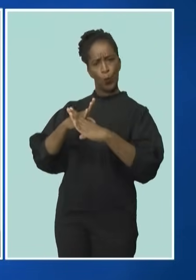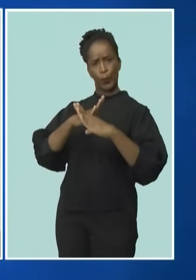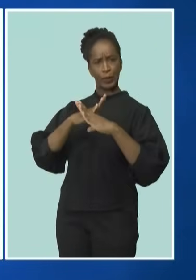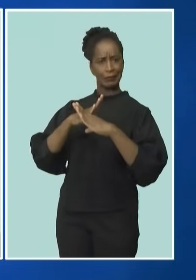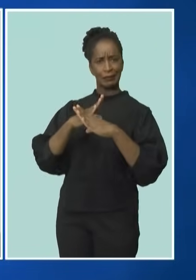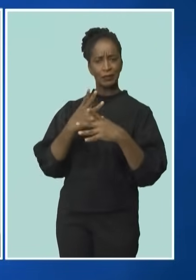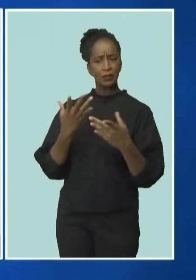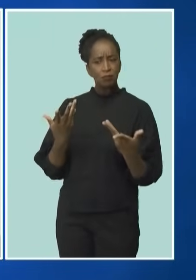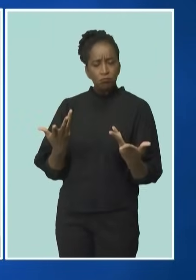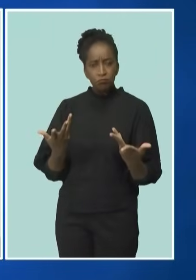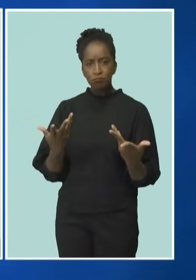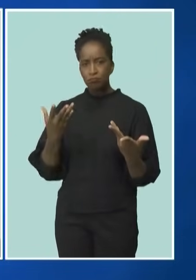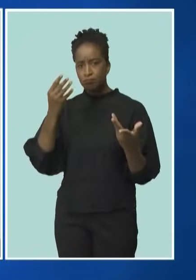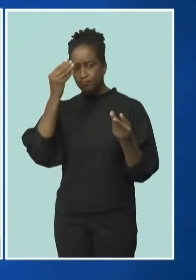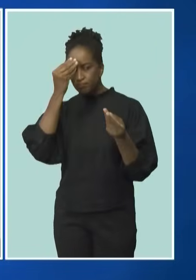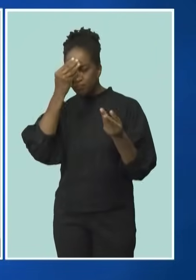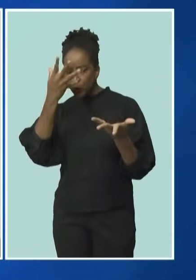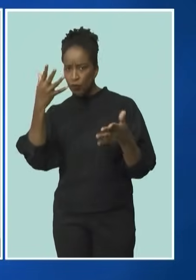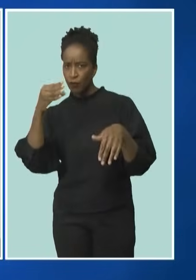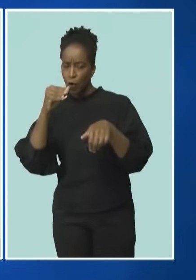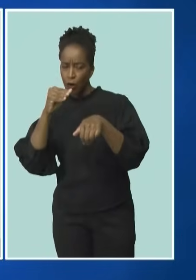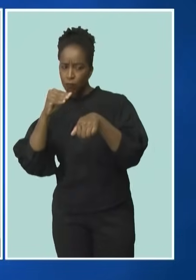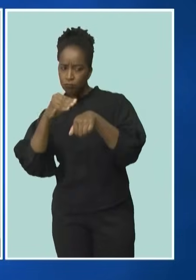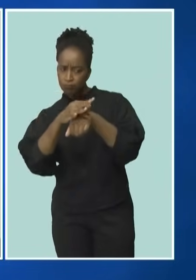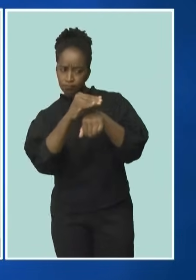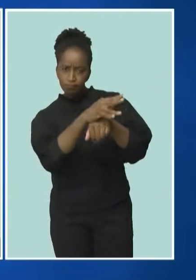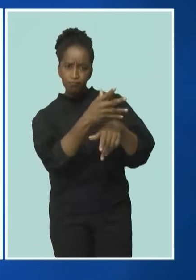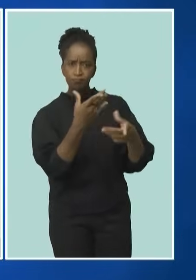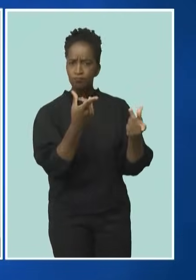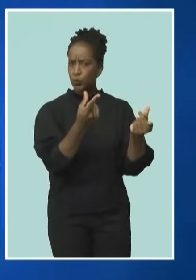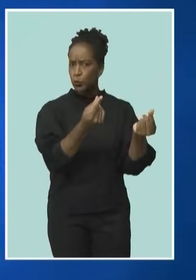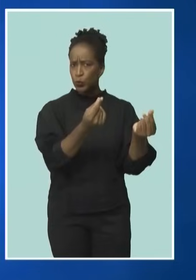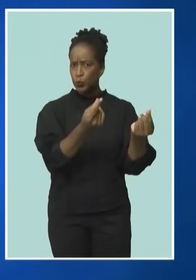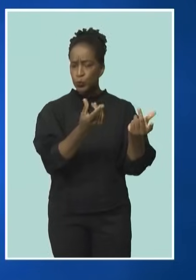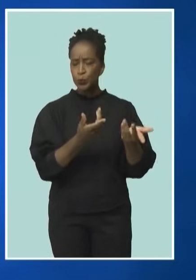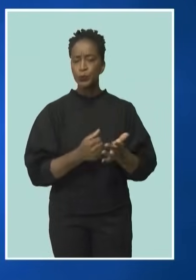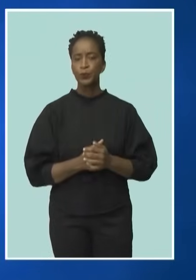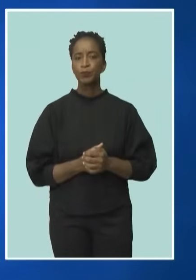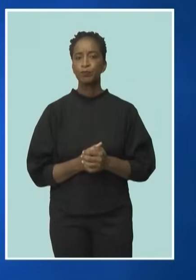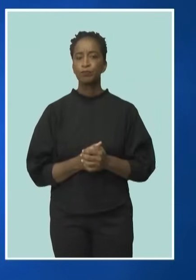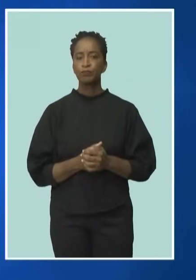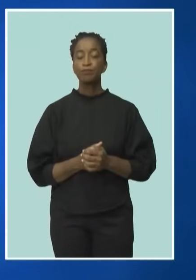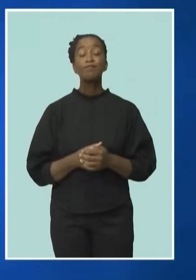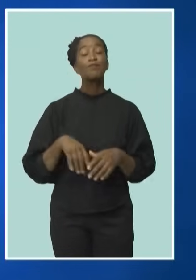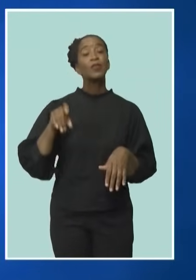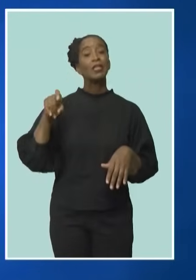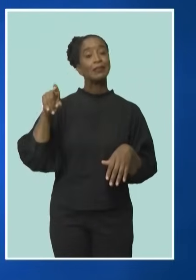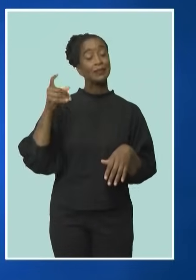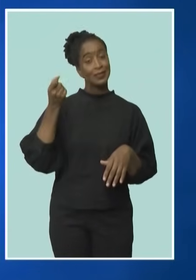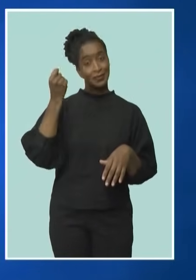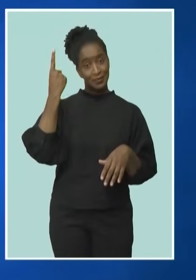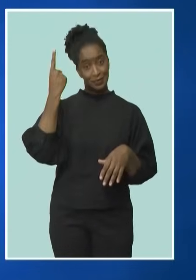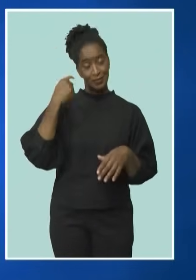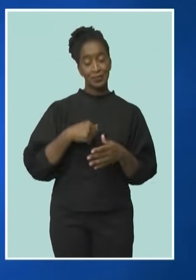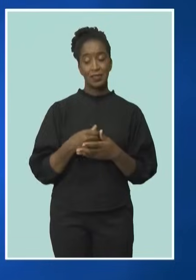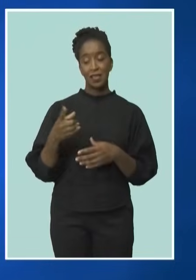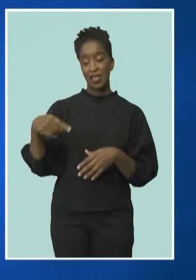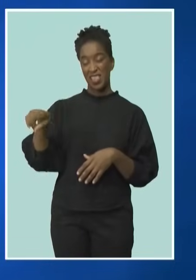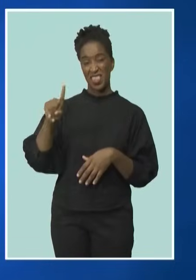do you advise them to go about doing that? The best way is to understand that cybercriminals are in